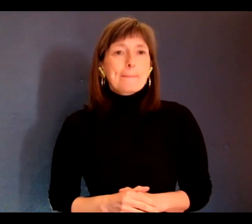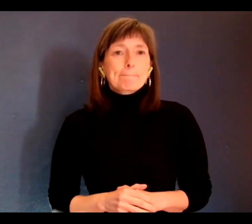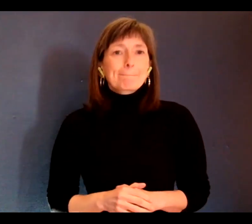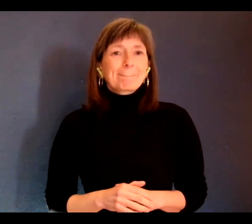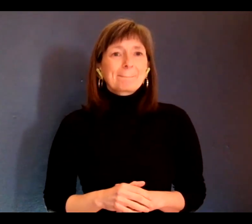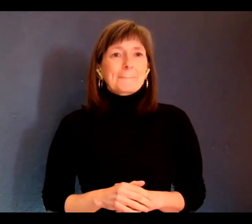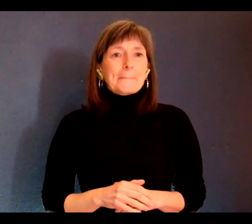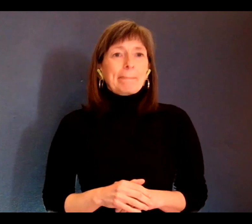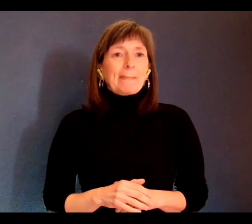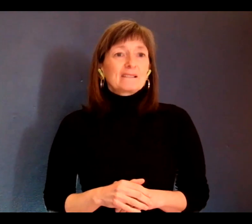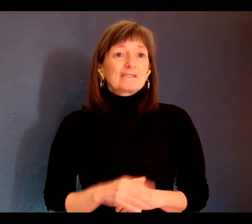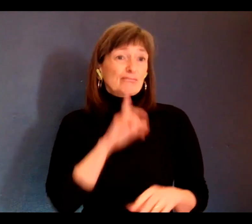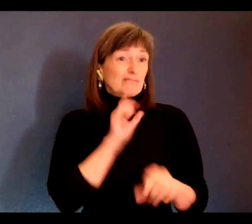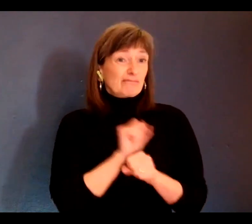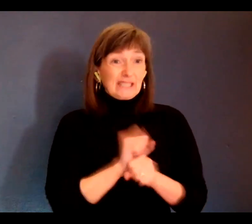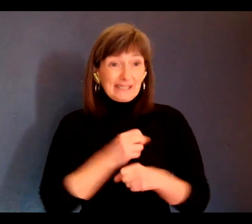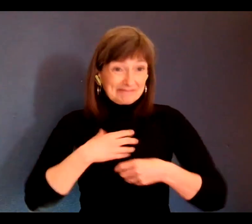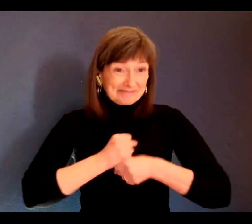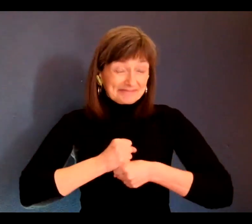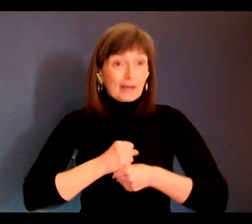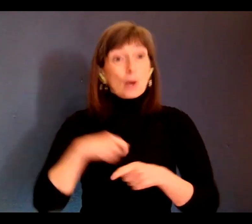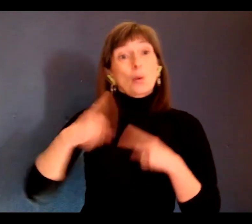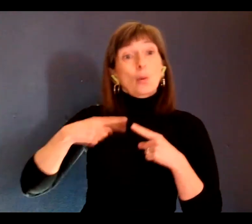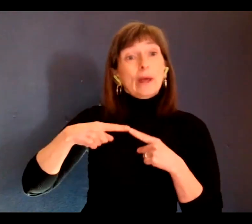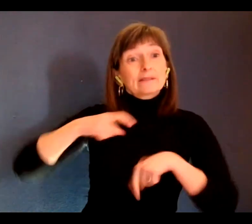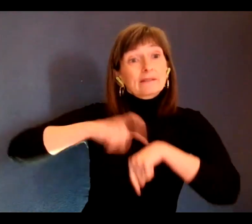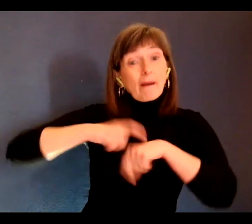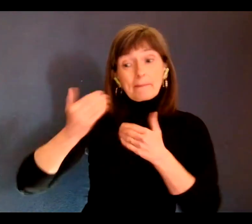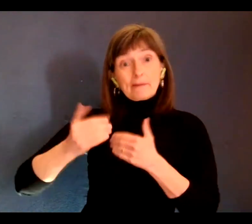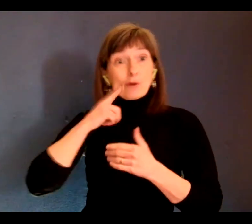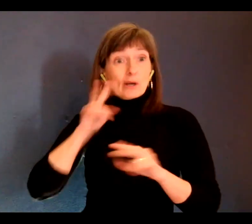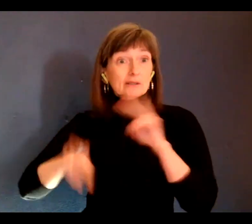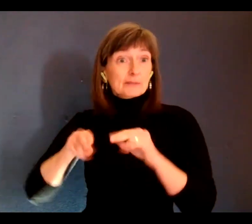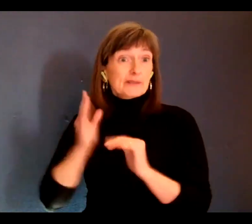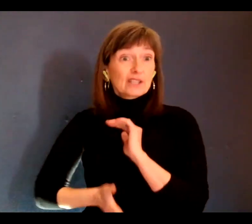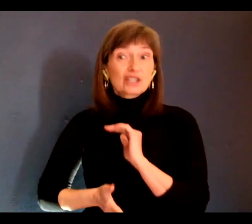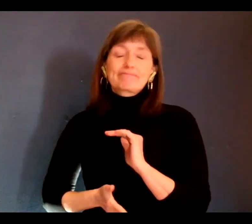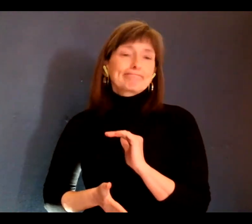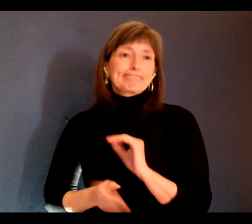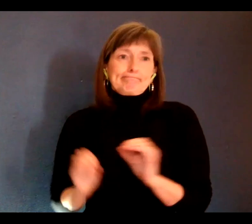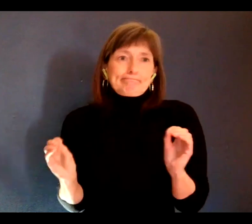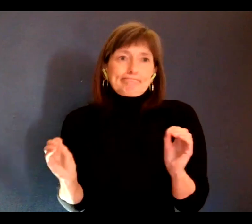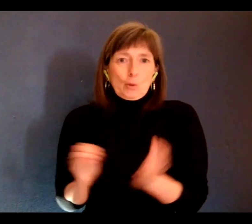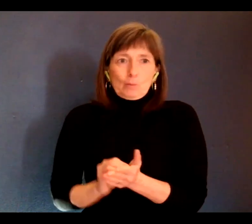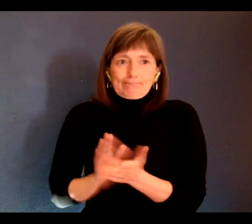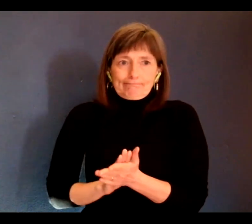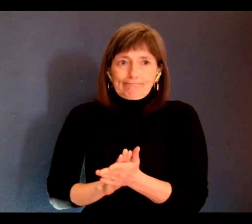say that there isn't a hard and fast rule about when it has to happen, but it should happen,